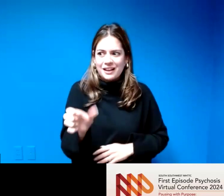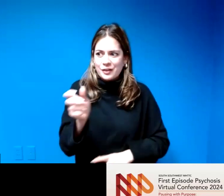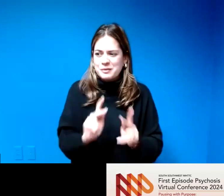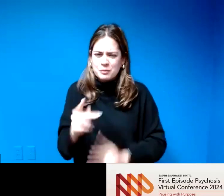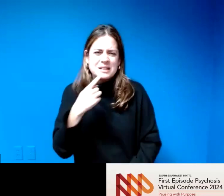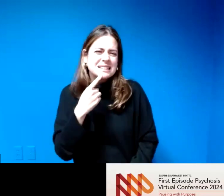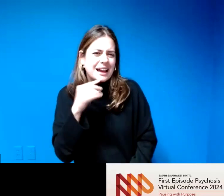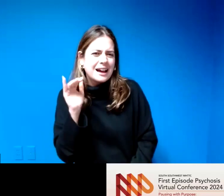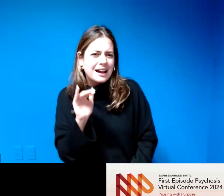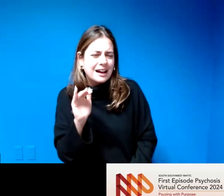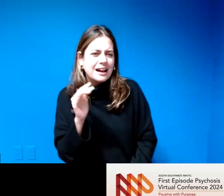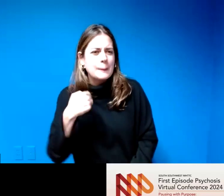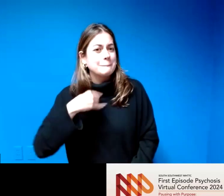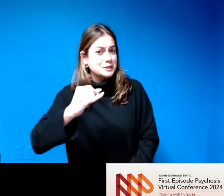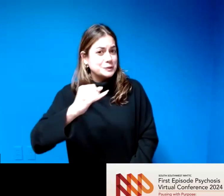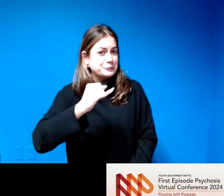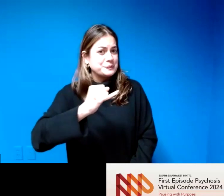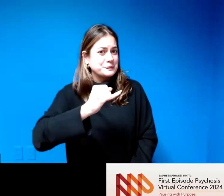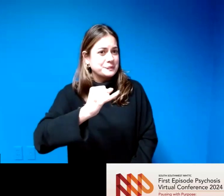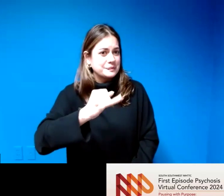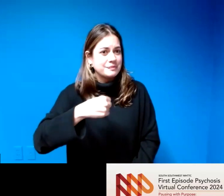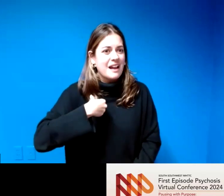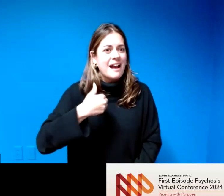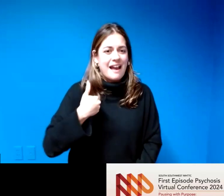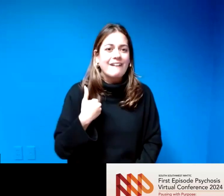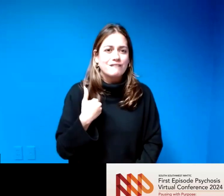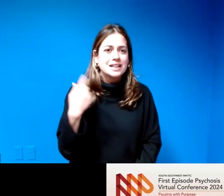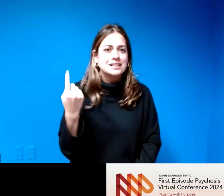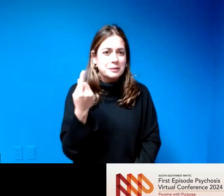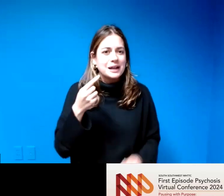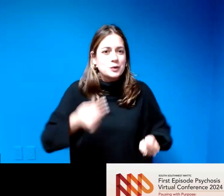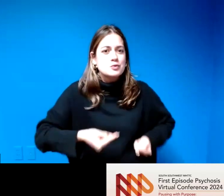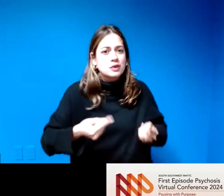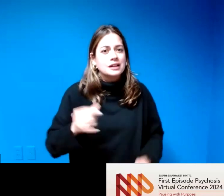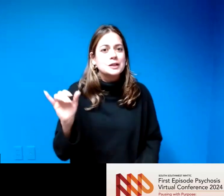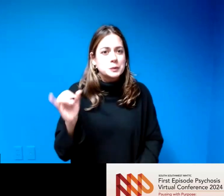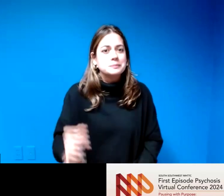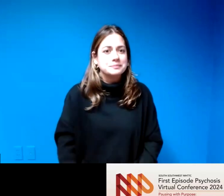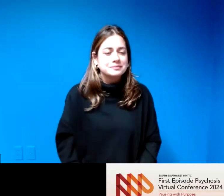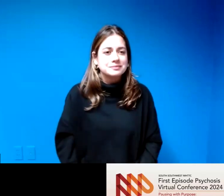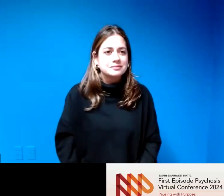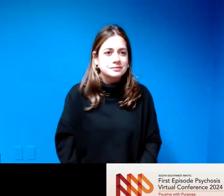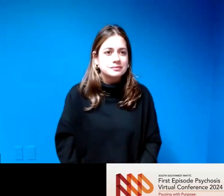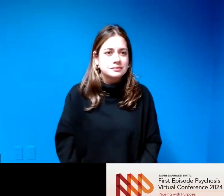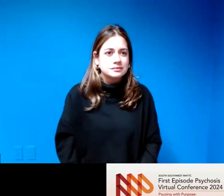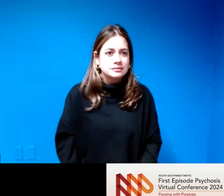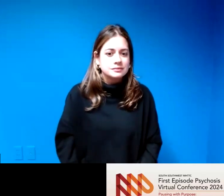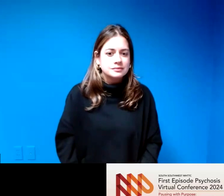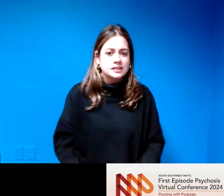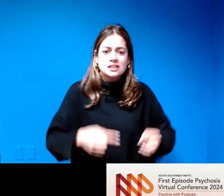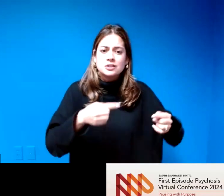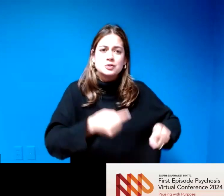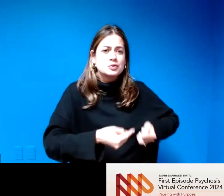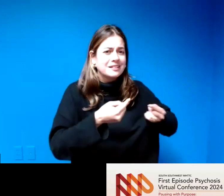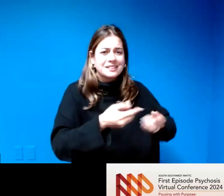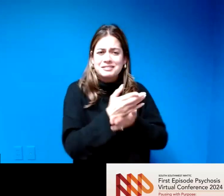say, me too, I do have somebody who's struggling. Struggle is not foreign to us as humans. It's part